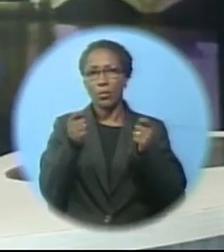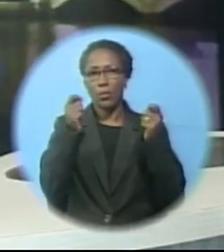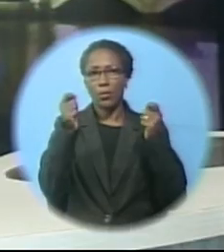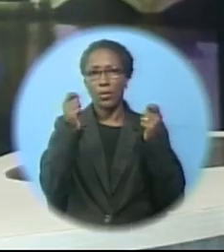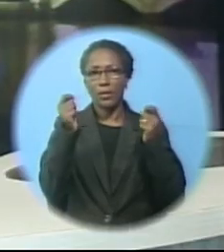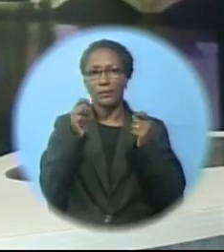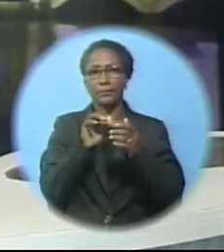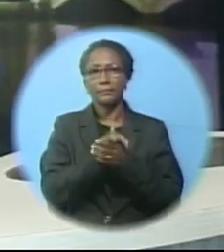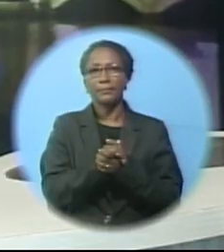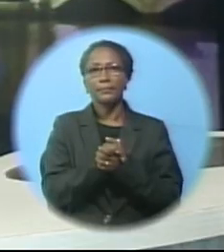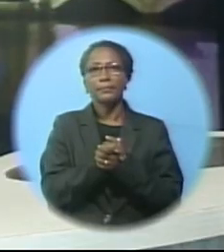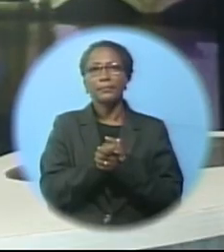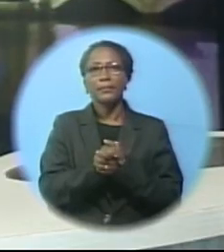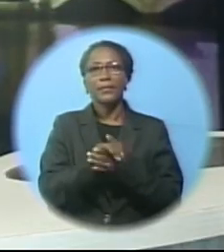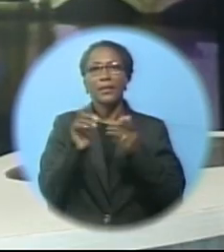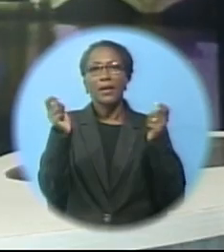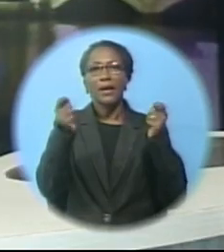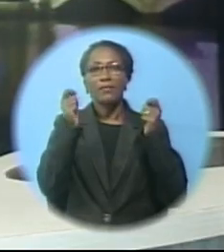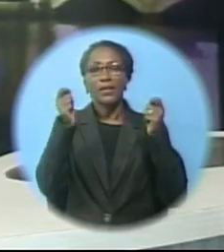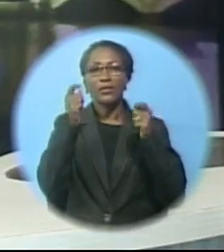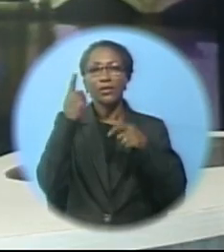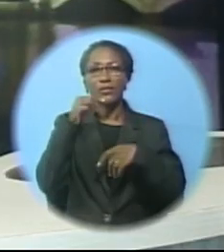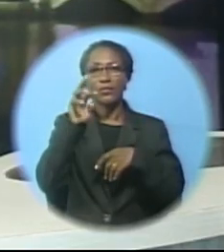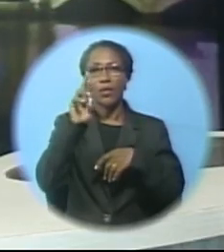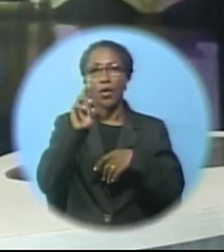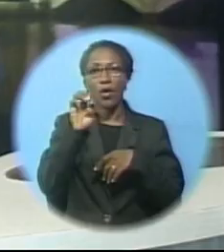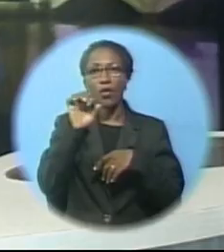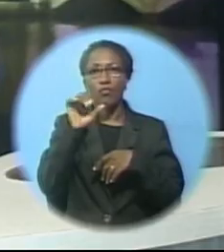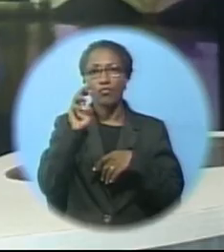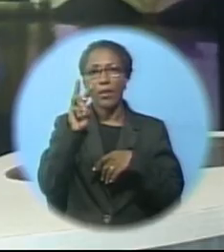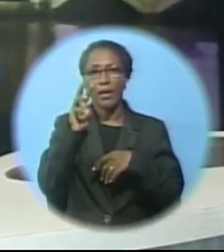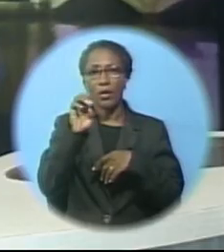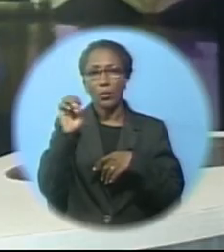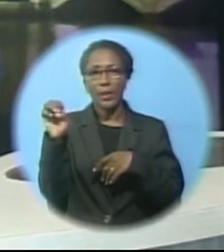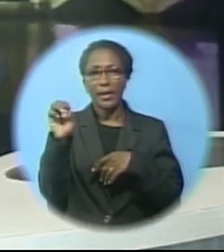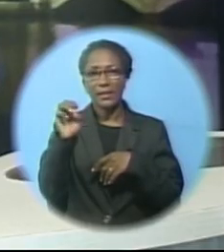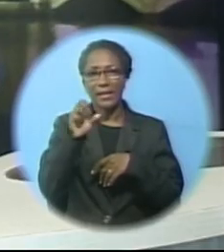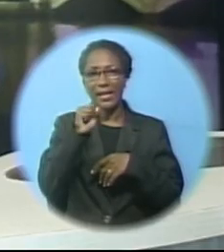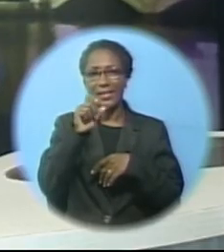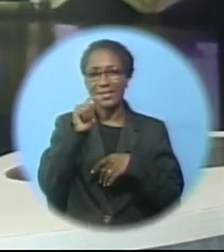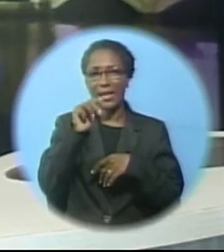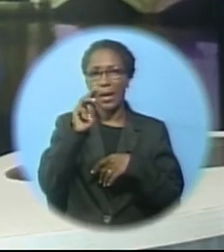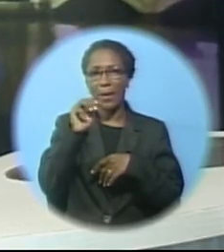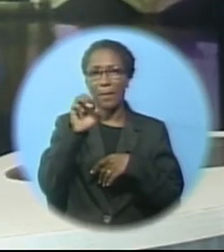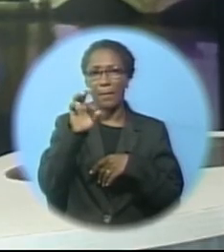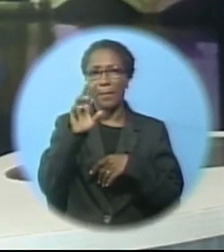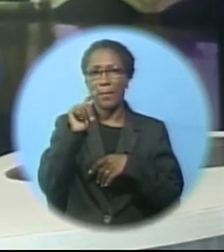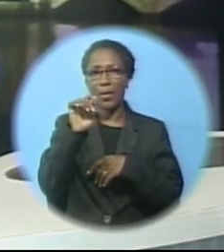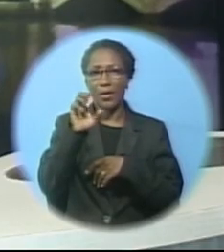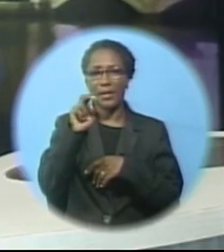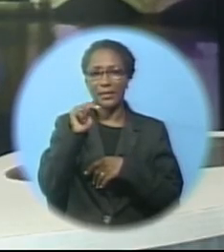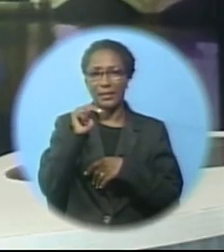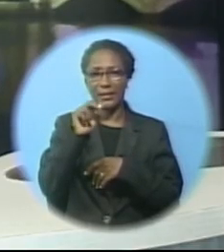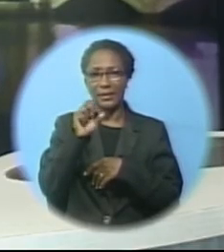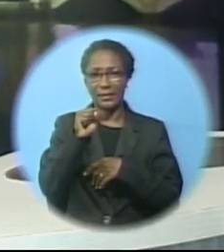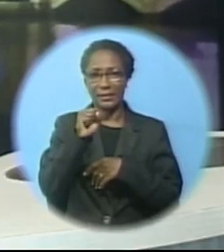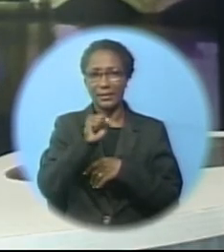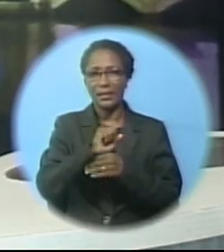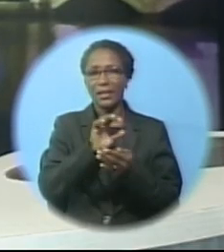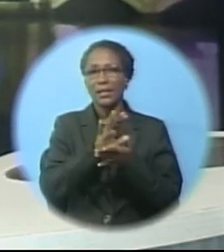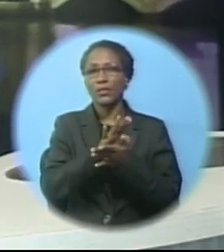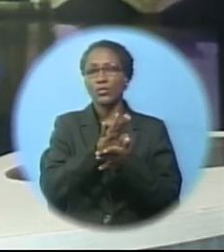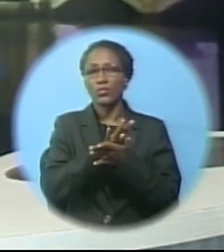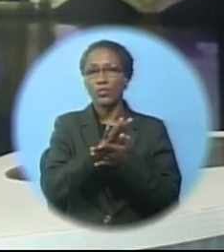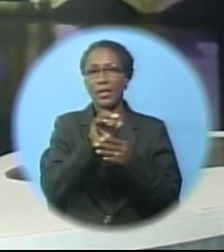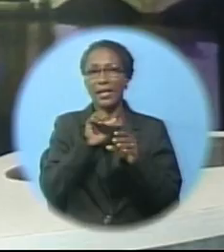were victories for Ronald Weeks and St. Martin's Mangrove in Zone 8 of the Baiko Primary School's football competition. They took out Bailey's